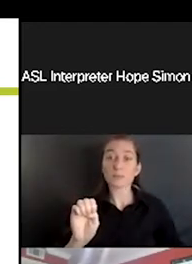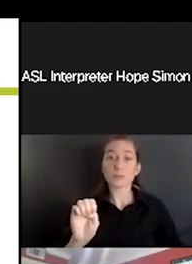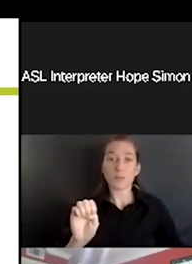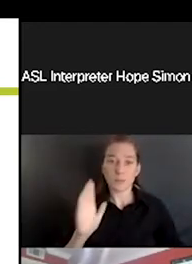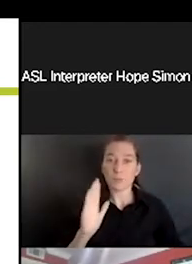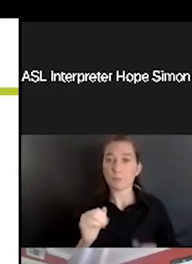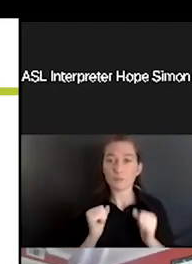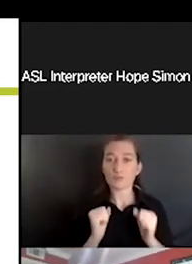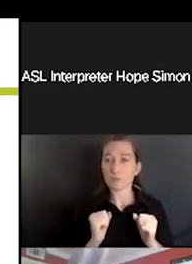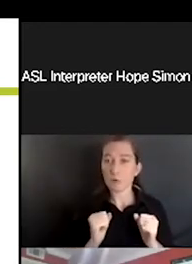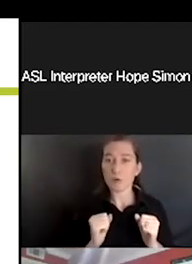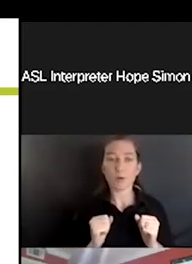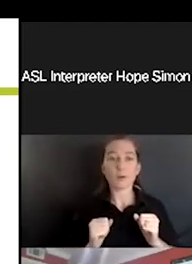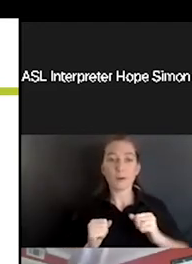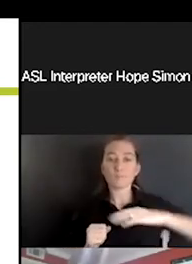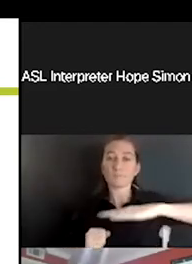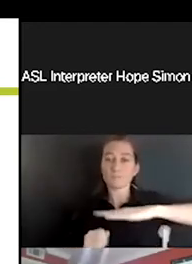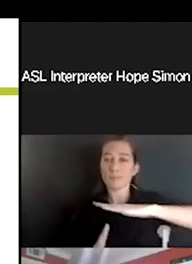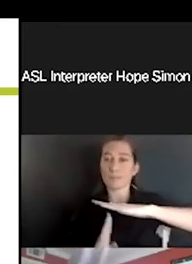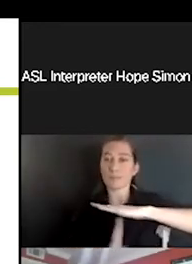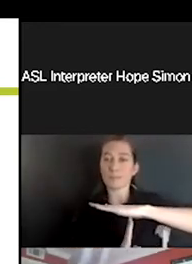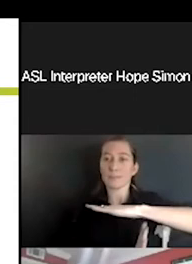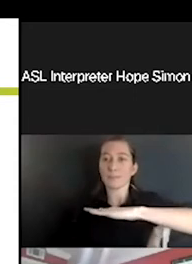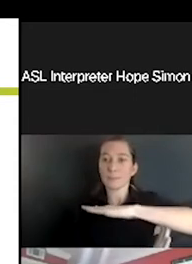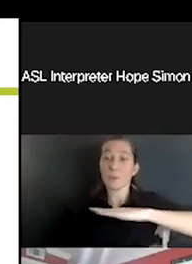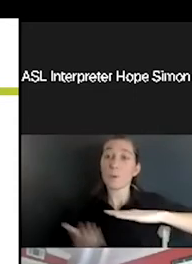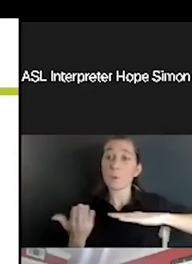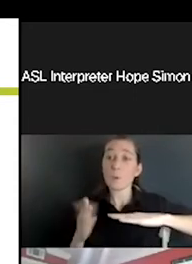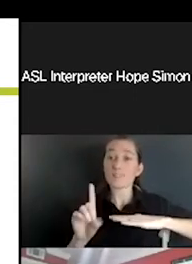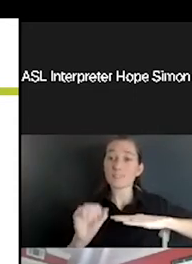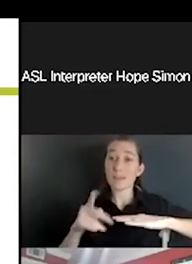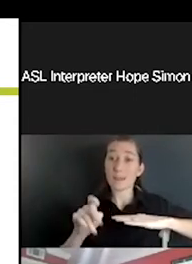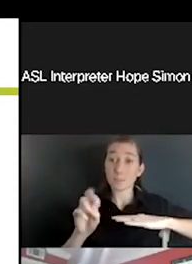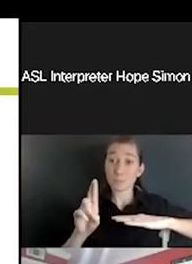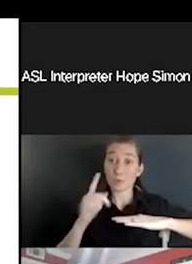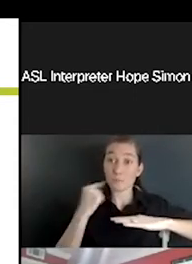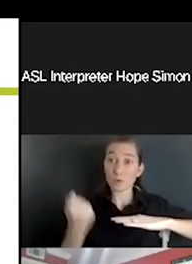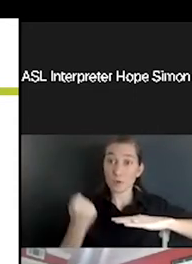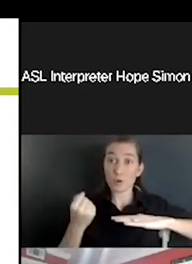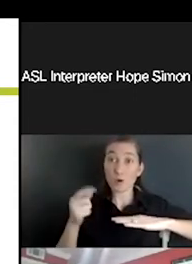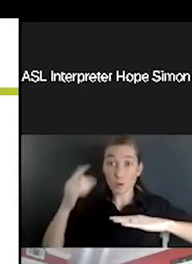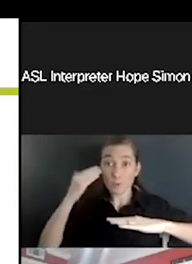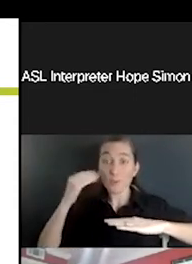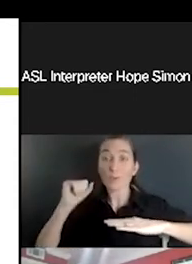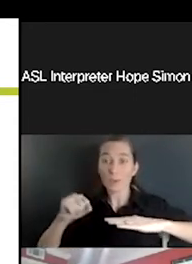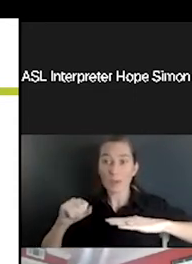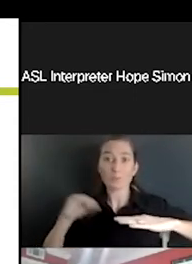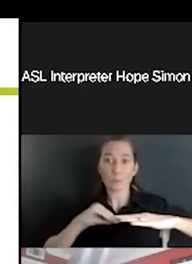what you have in your car, which absorbs the motion of the building. Or we could reinforce the